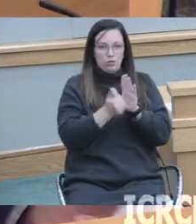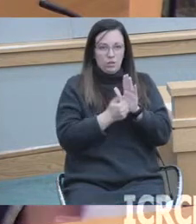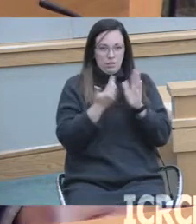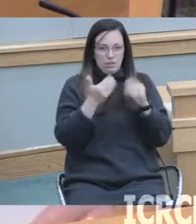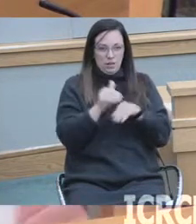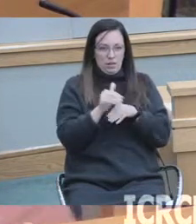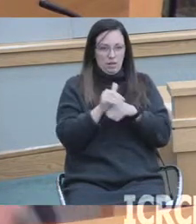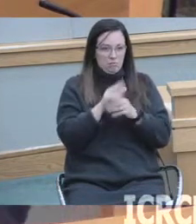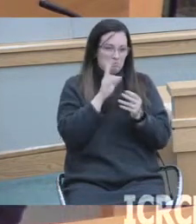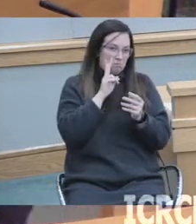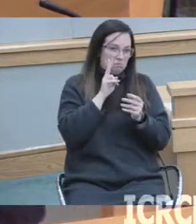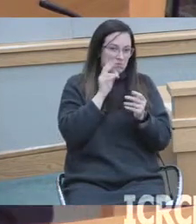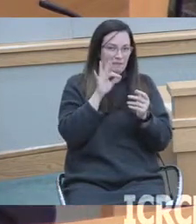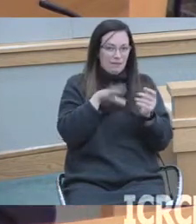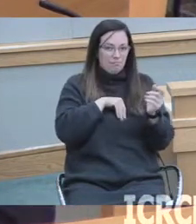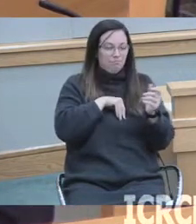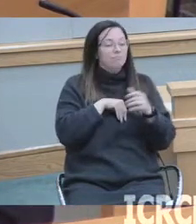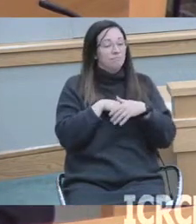that'll be good.